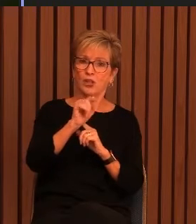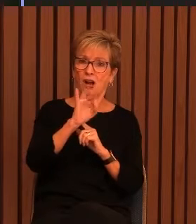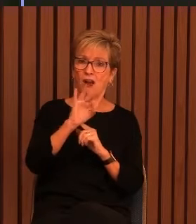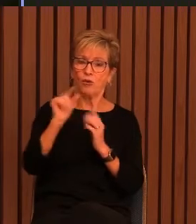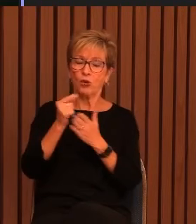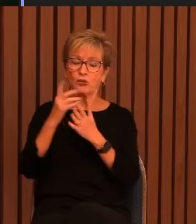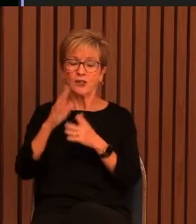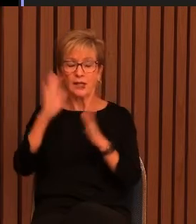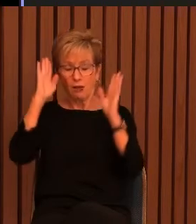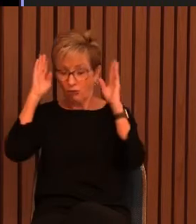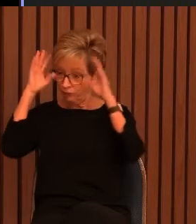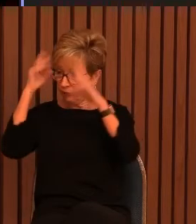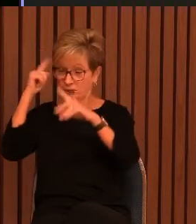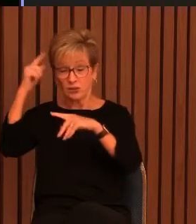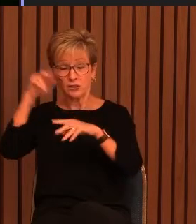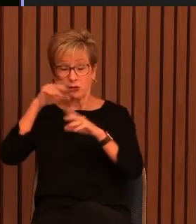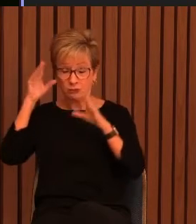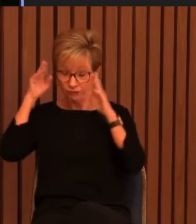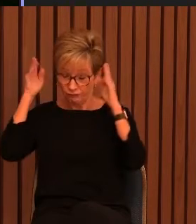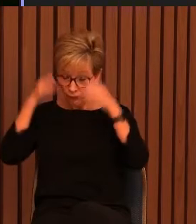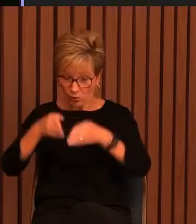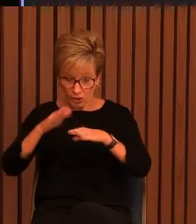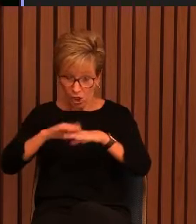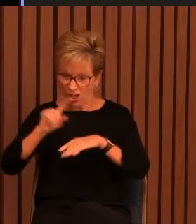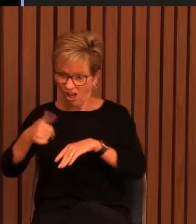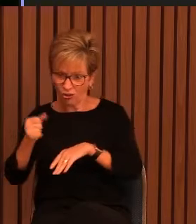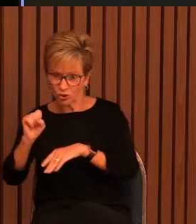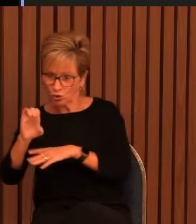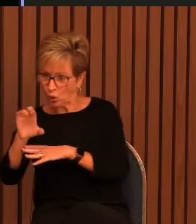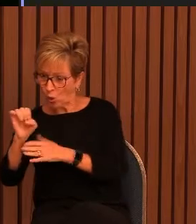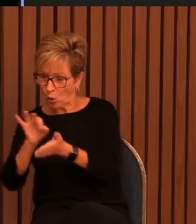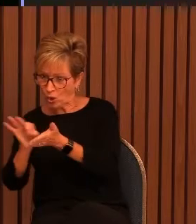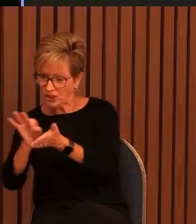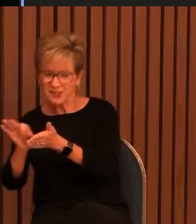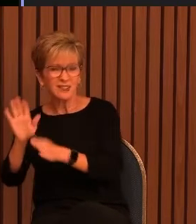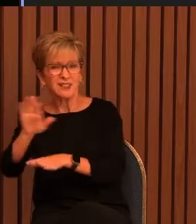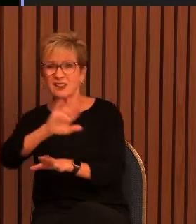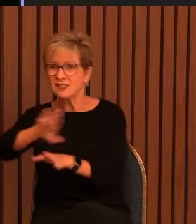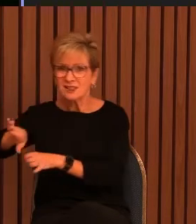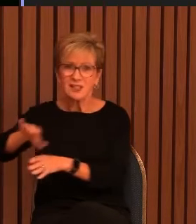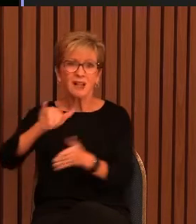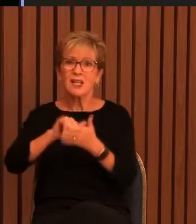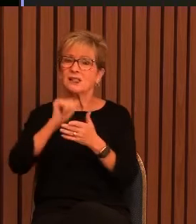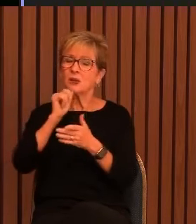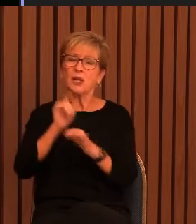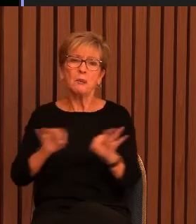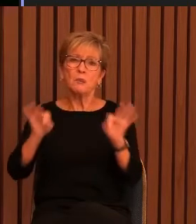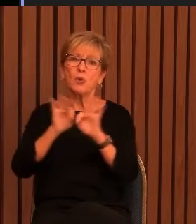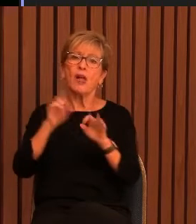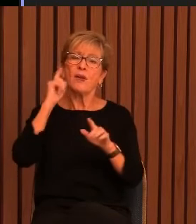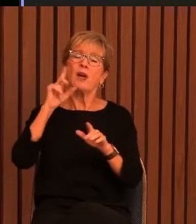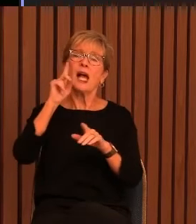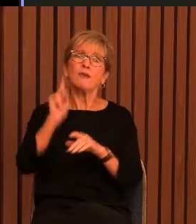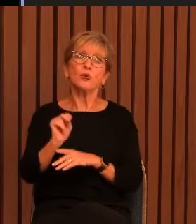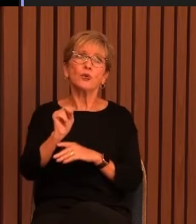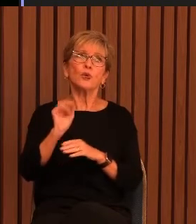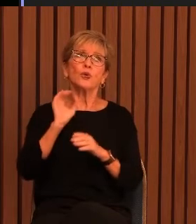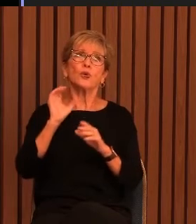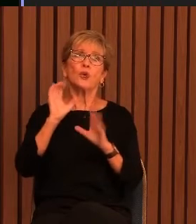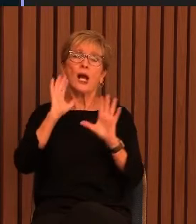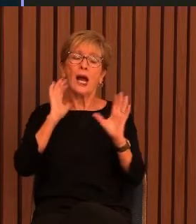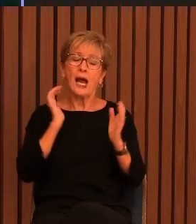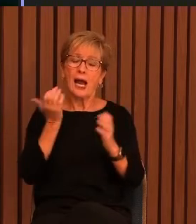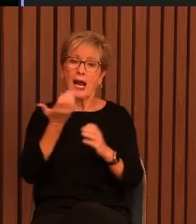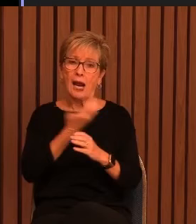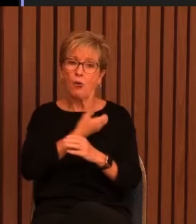whether it's 4 C's, 5 C's, 6 C's. The C's don't matter. I think what we have to do with our portrait of a